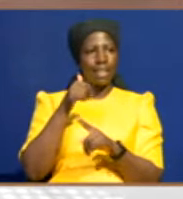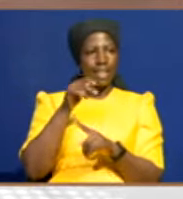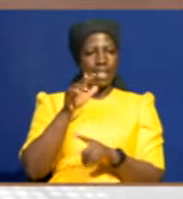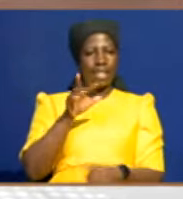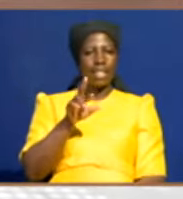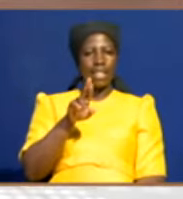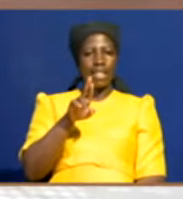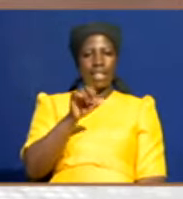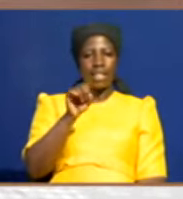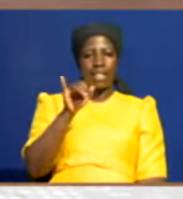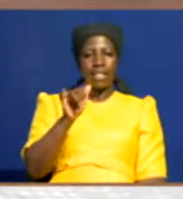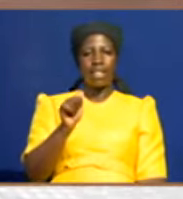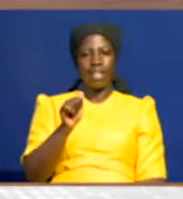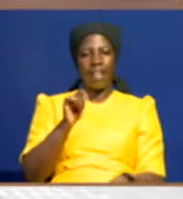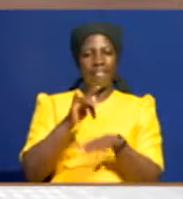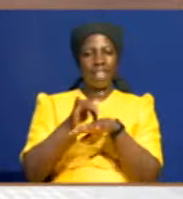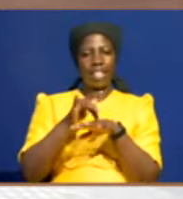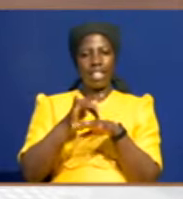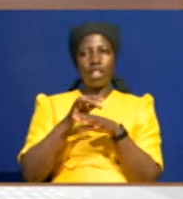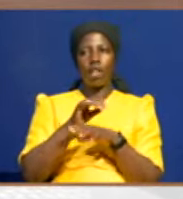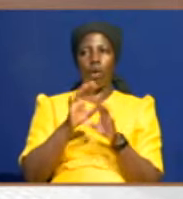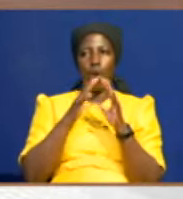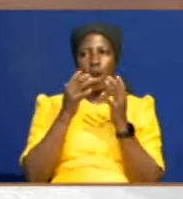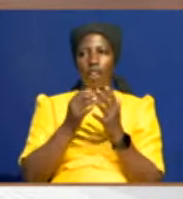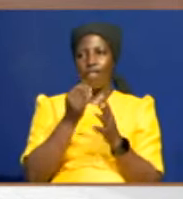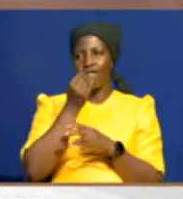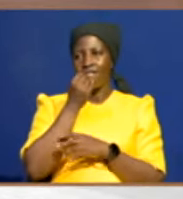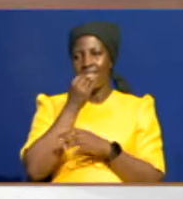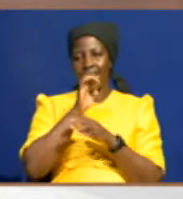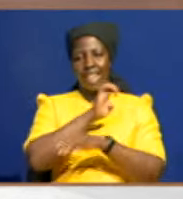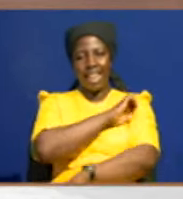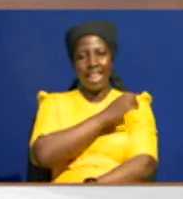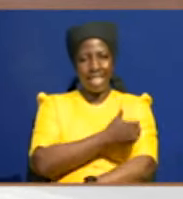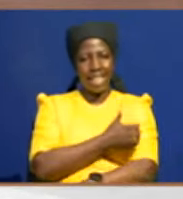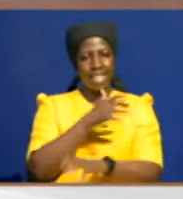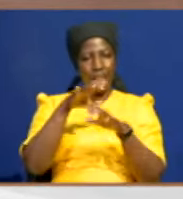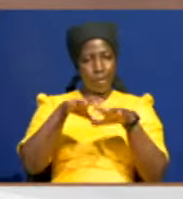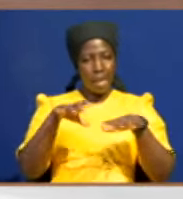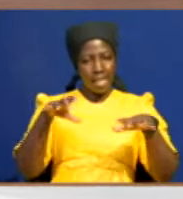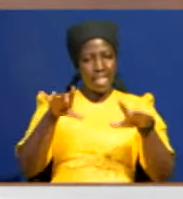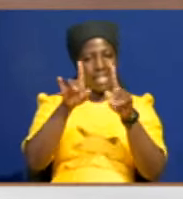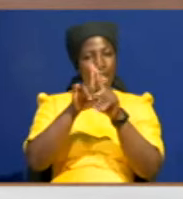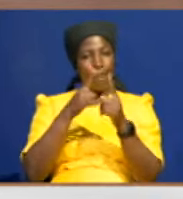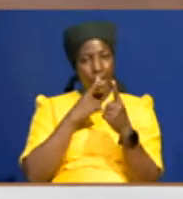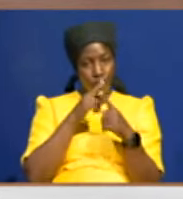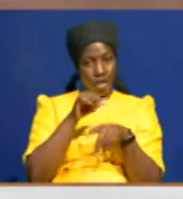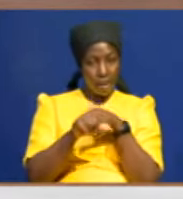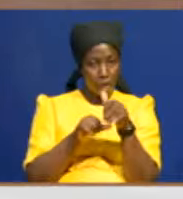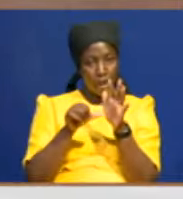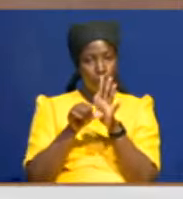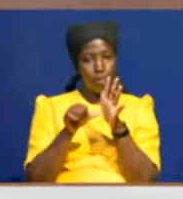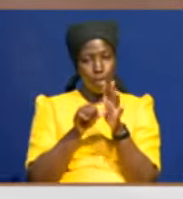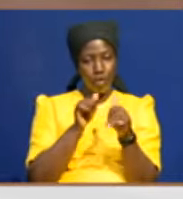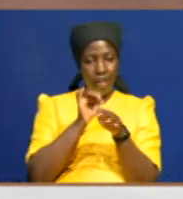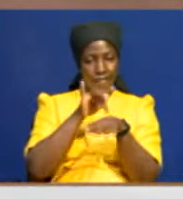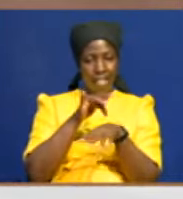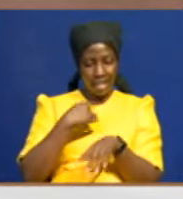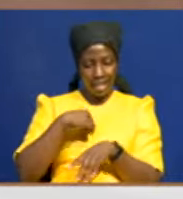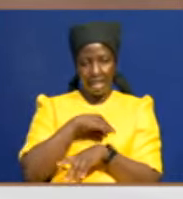food market, on the global energy market. I also spoke about the crisis which hit us 1 year ago,